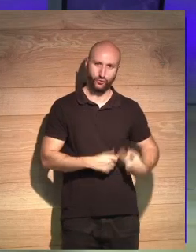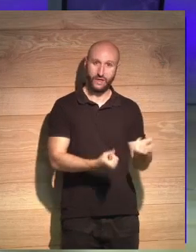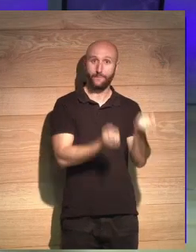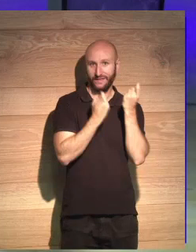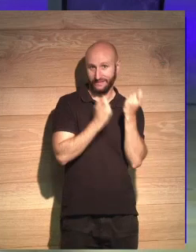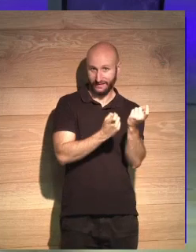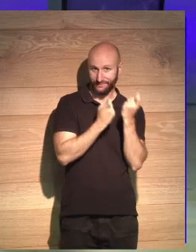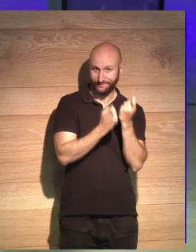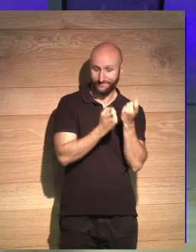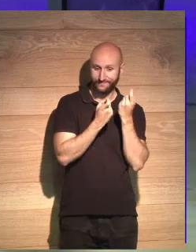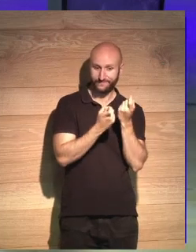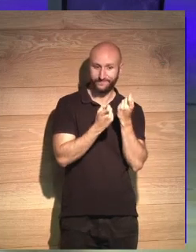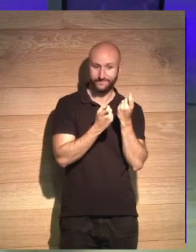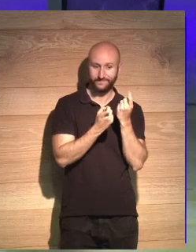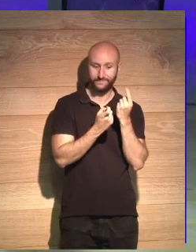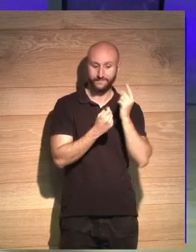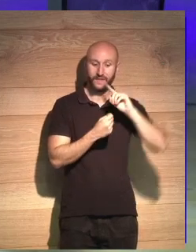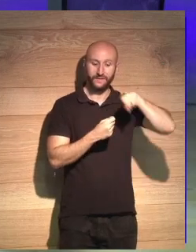Chinese games